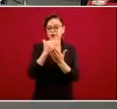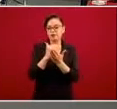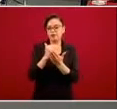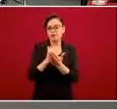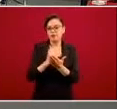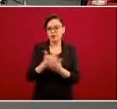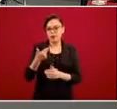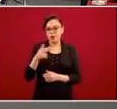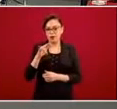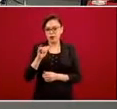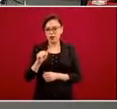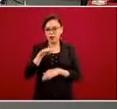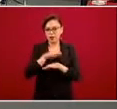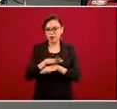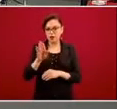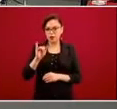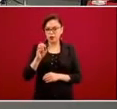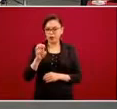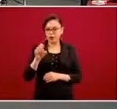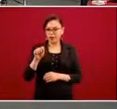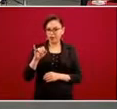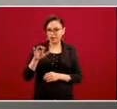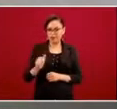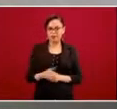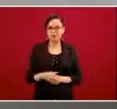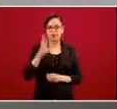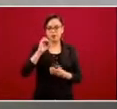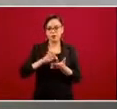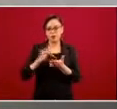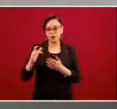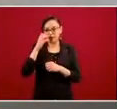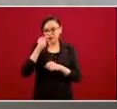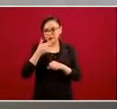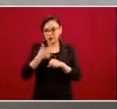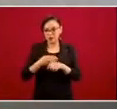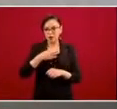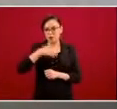Can we continue with the topic you were talking about this morning, and it was